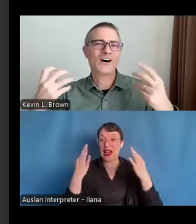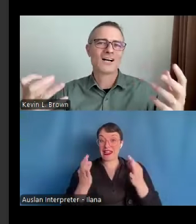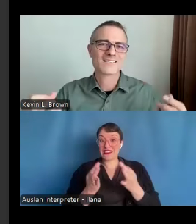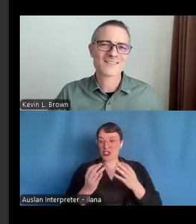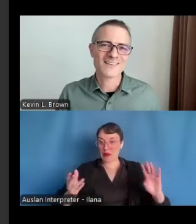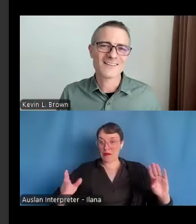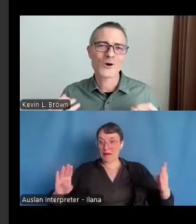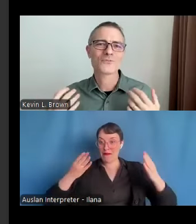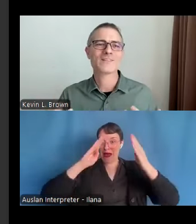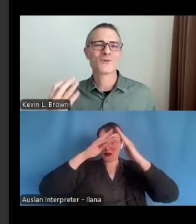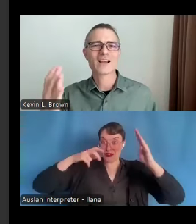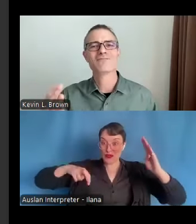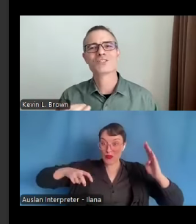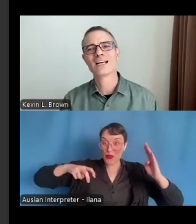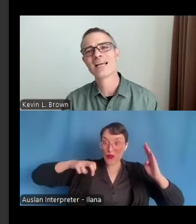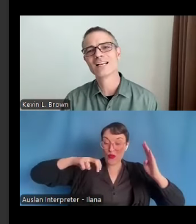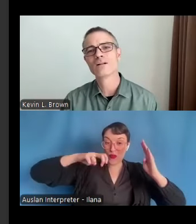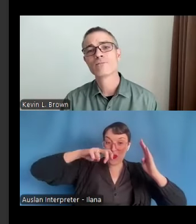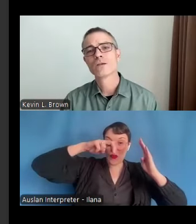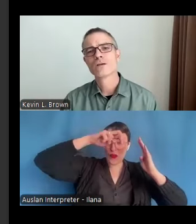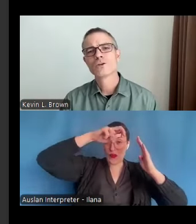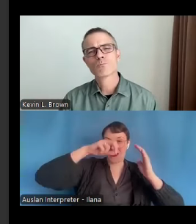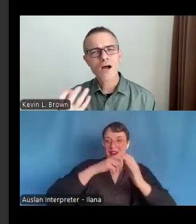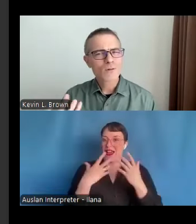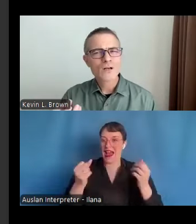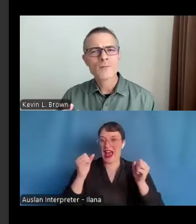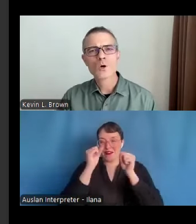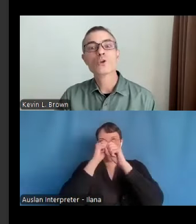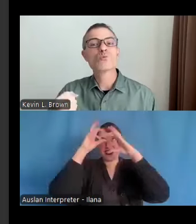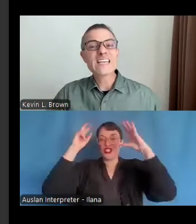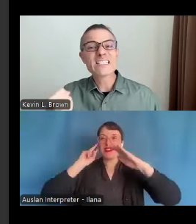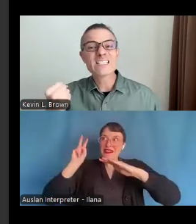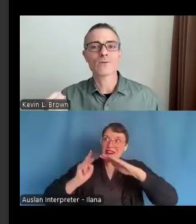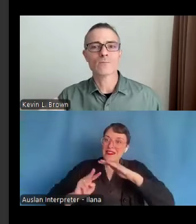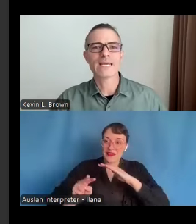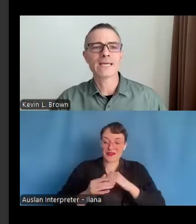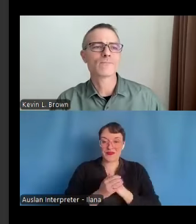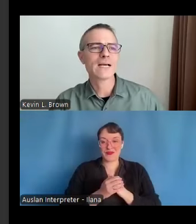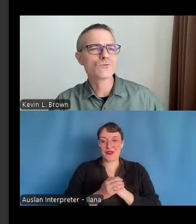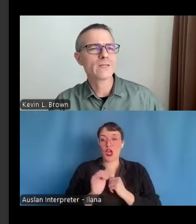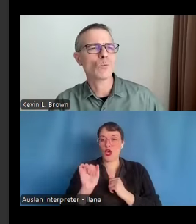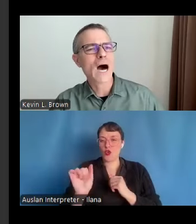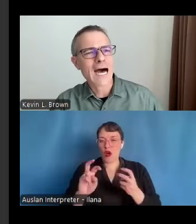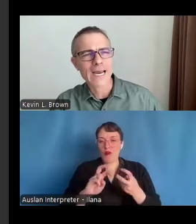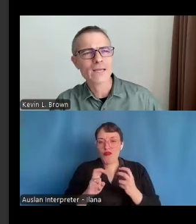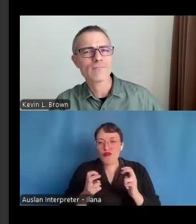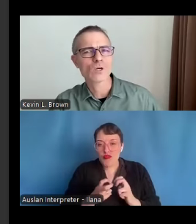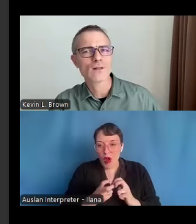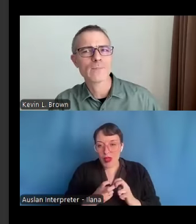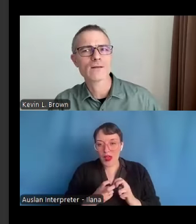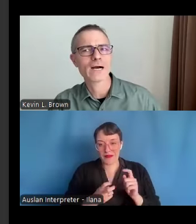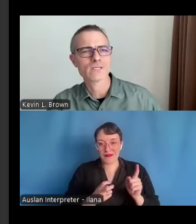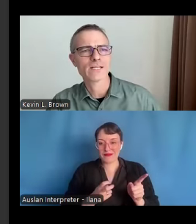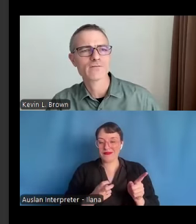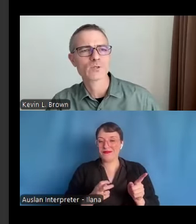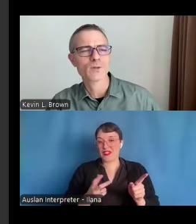the cause, hopefully the grand vision ahead. Your problem or your reason for being, that's really why you're